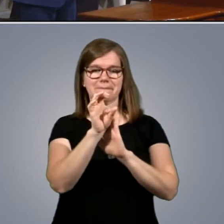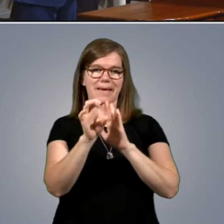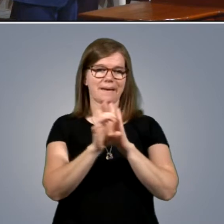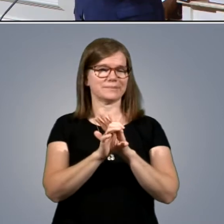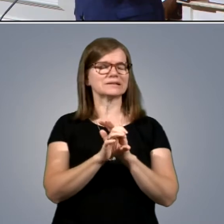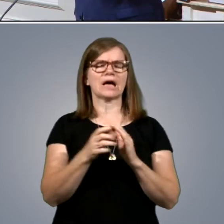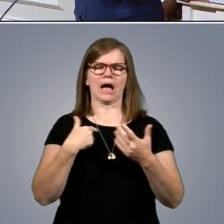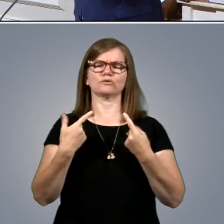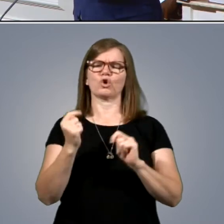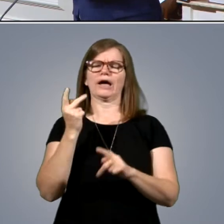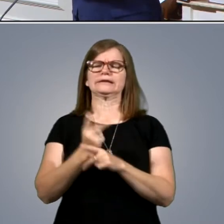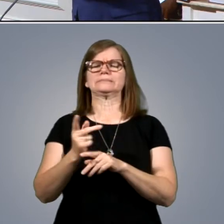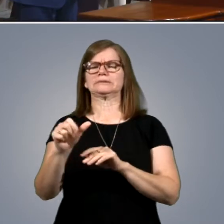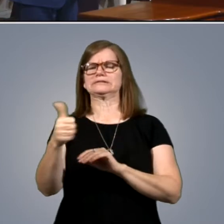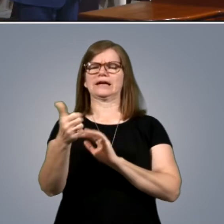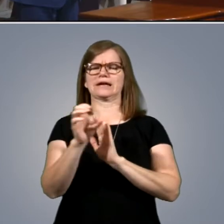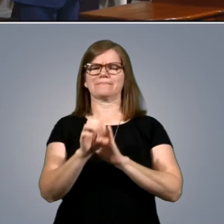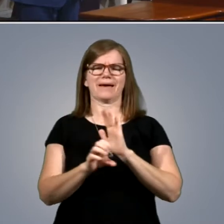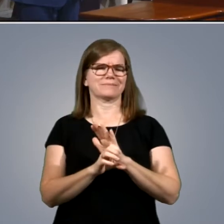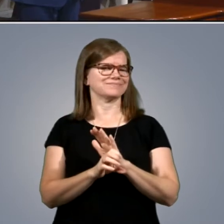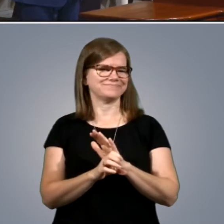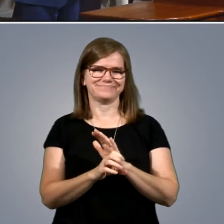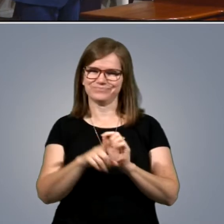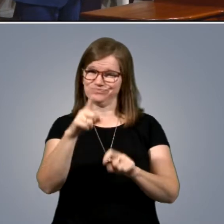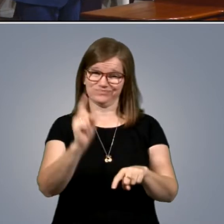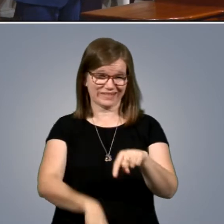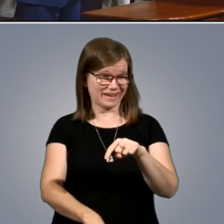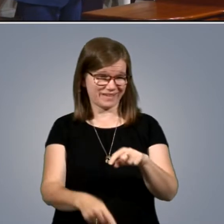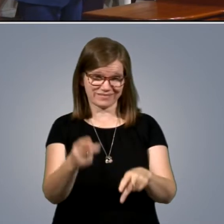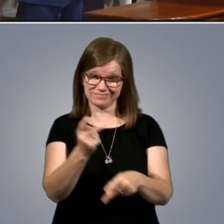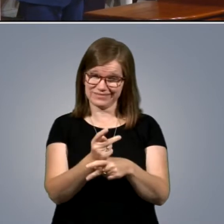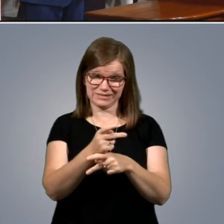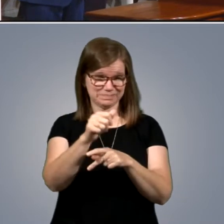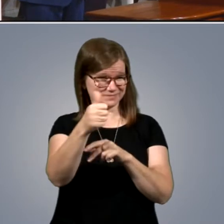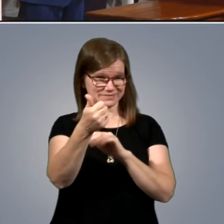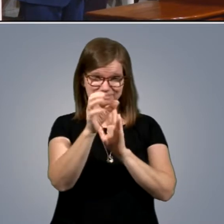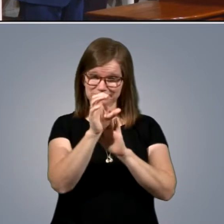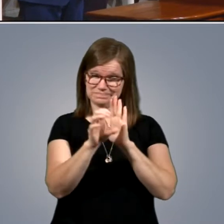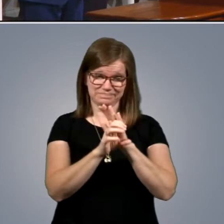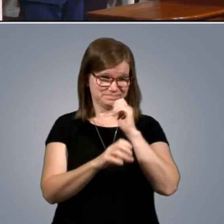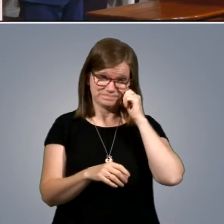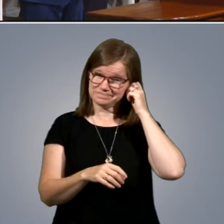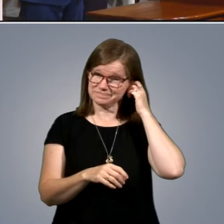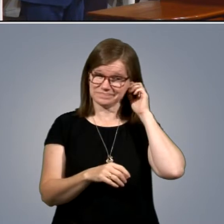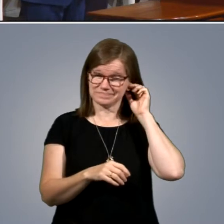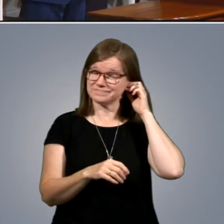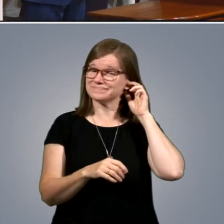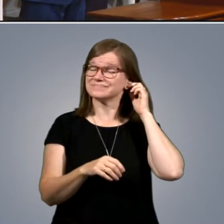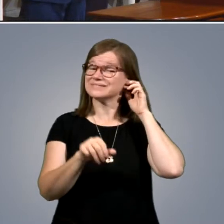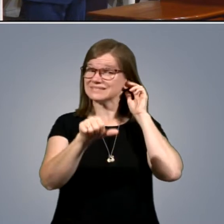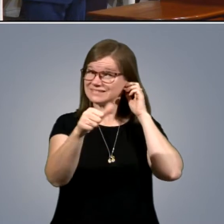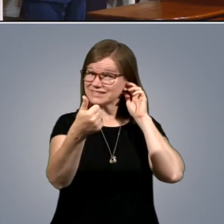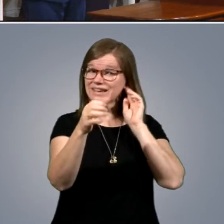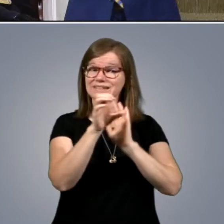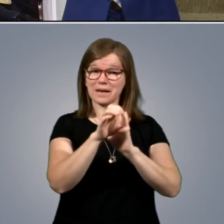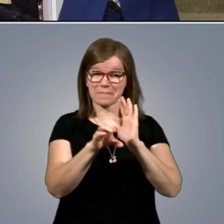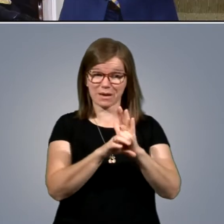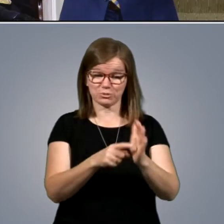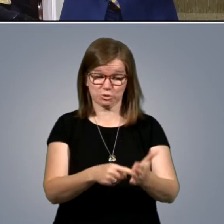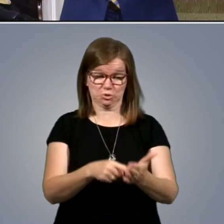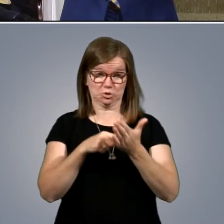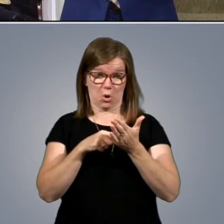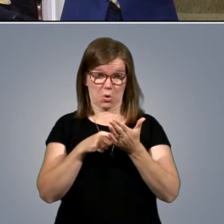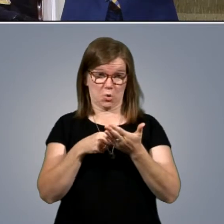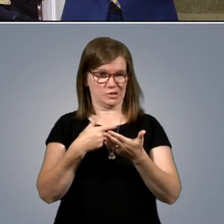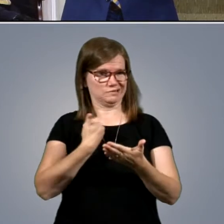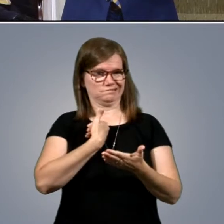trying to keep the Ten Commandments. Those commandments, you can't keep them. They remind you that you need something more than you.